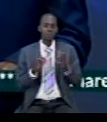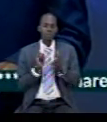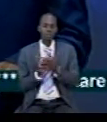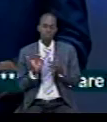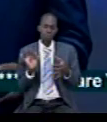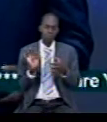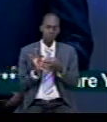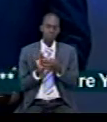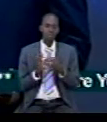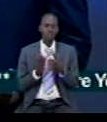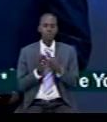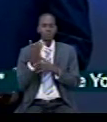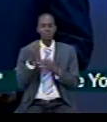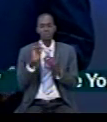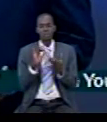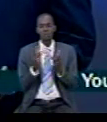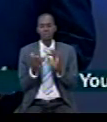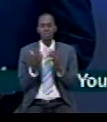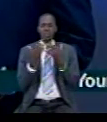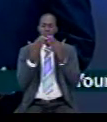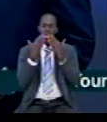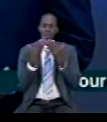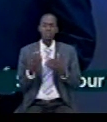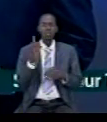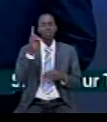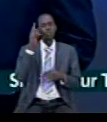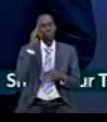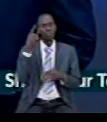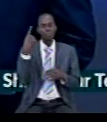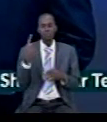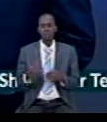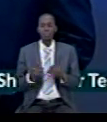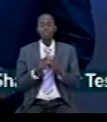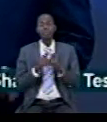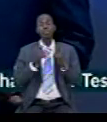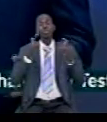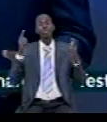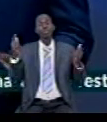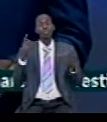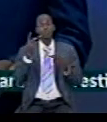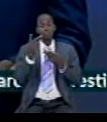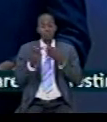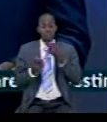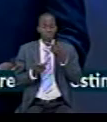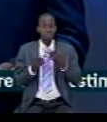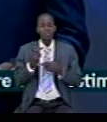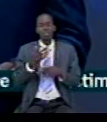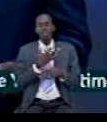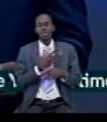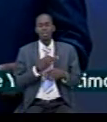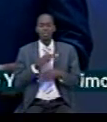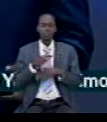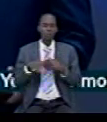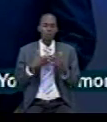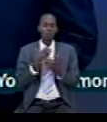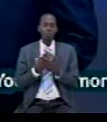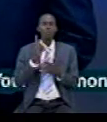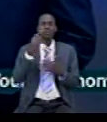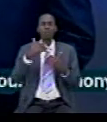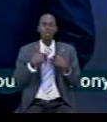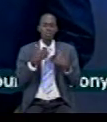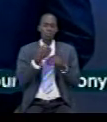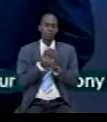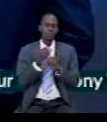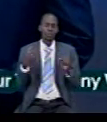media. Thank you for the miraculous visitation and those you have saved. We are